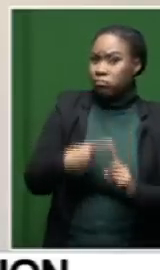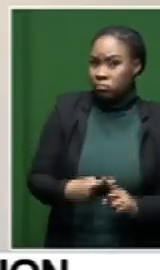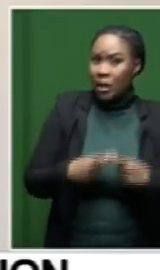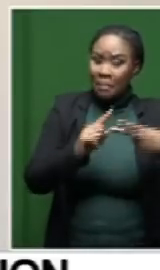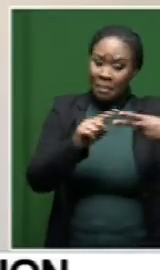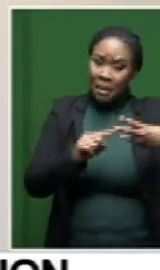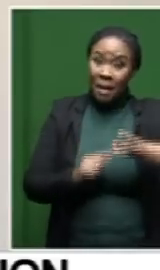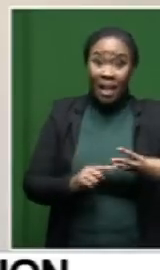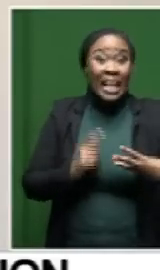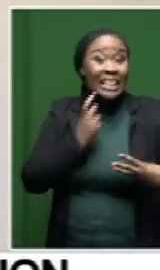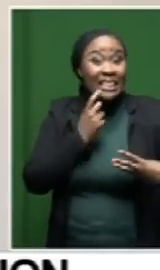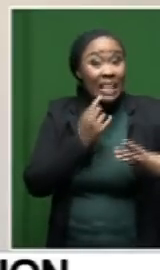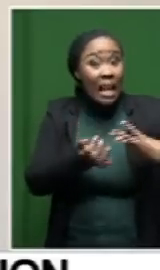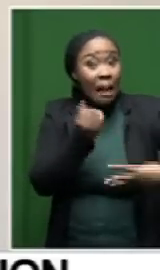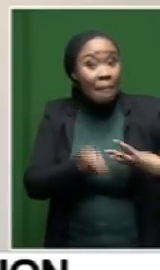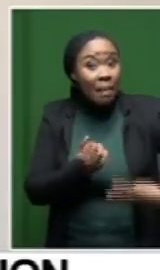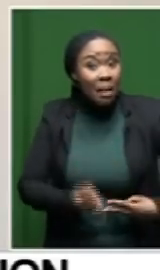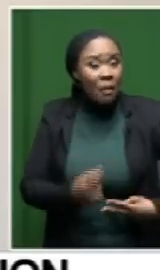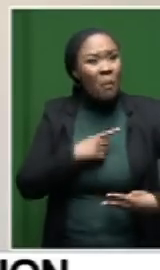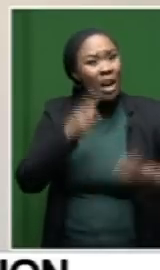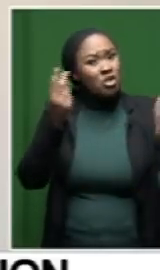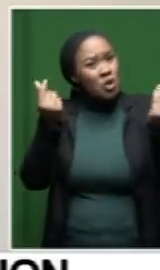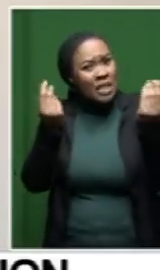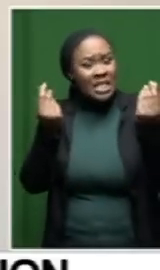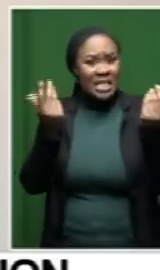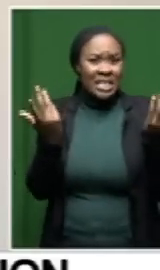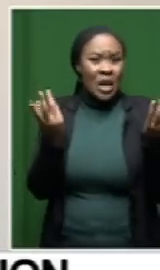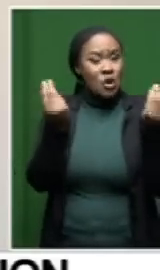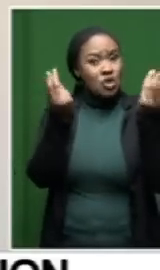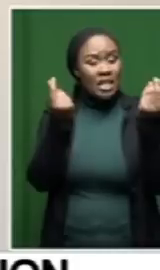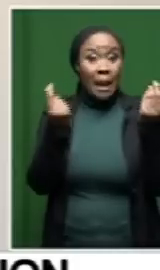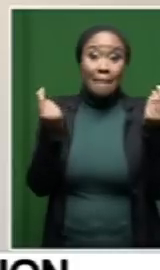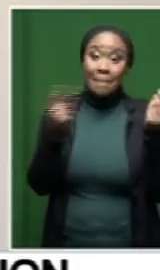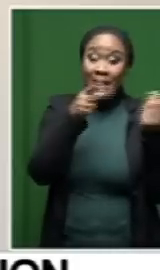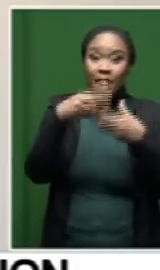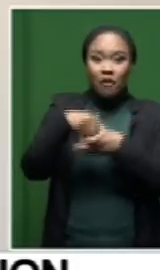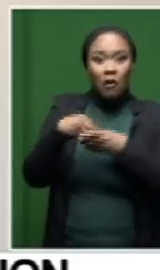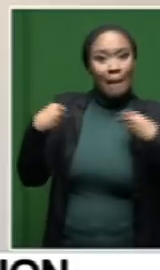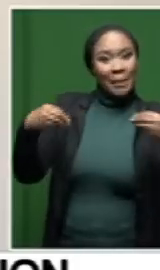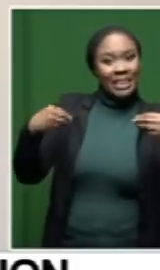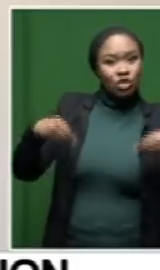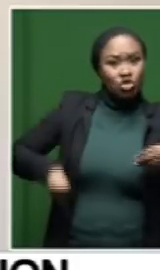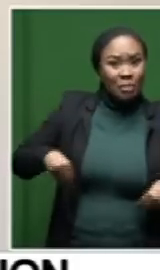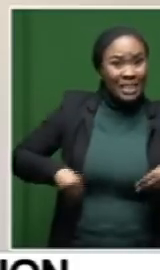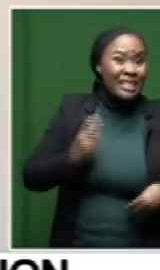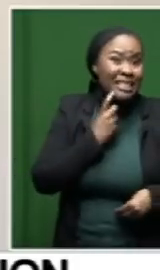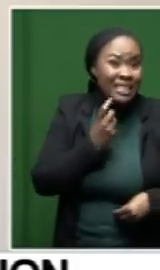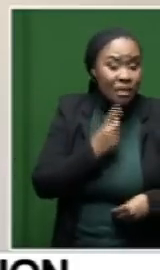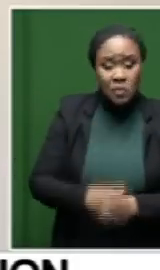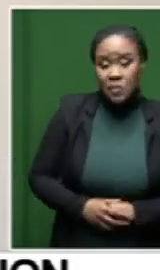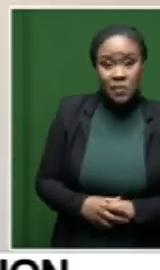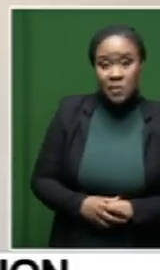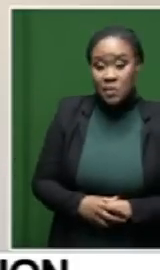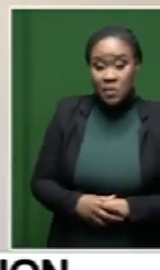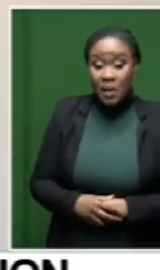it is not easy to chase after sophisticated white-collar criminals in general. Whether the Guptas themselves are criminals